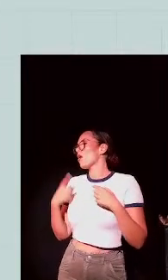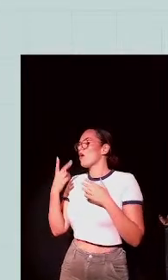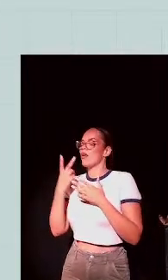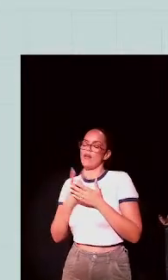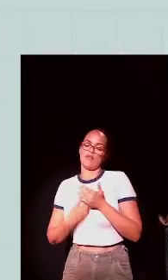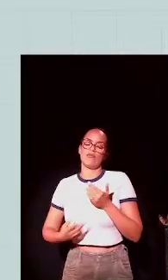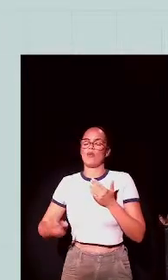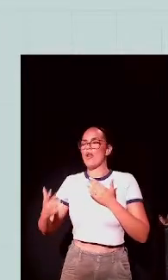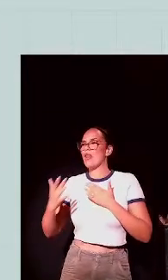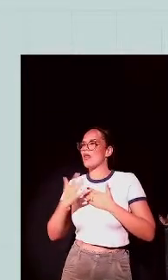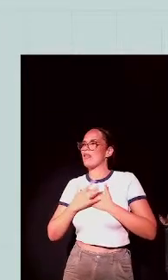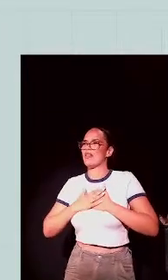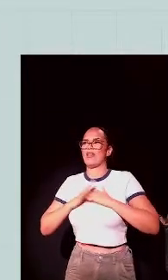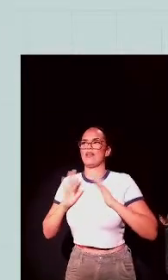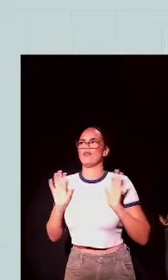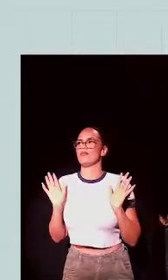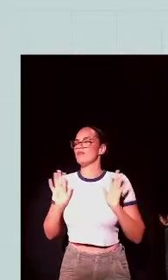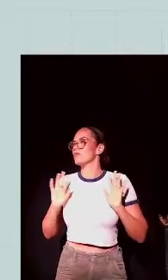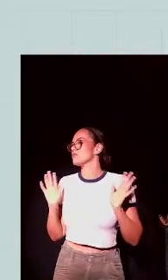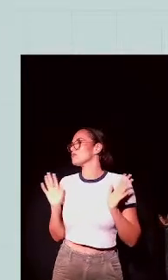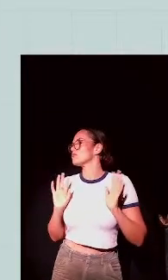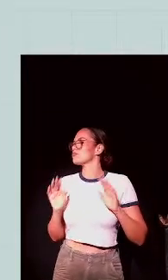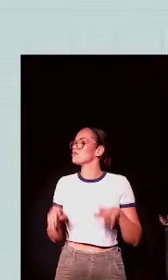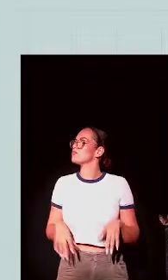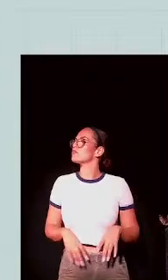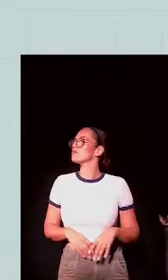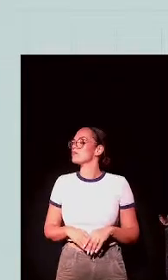don't wanna fall in love